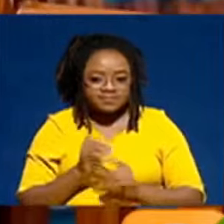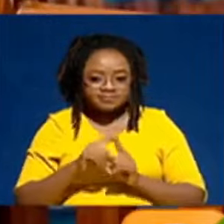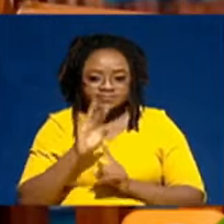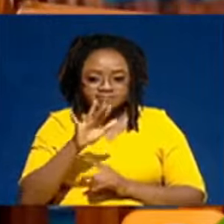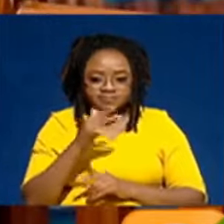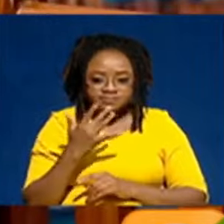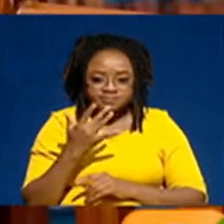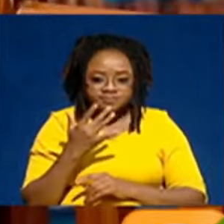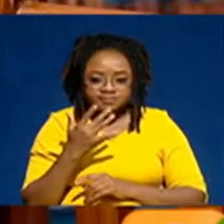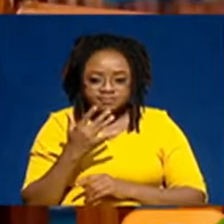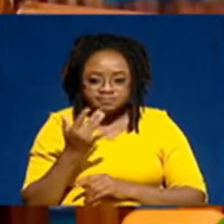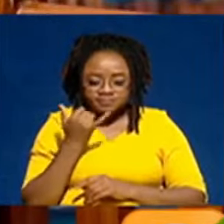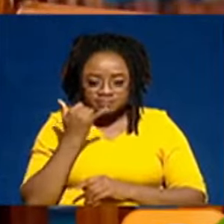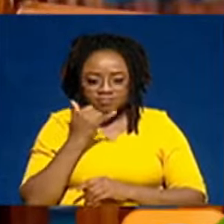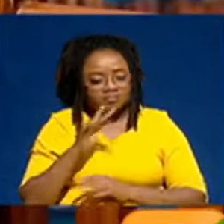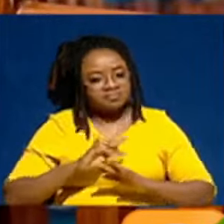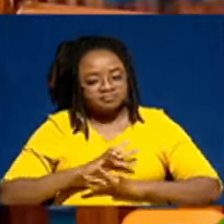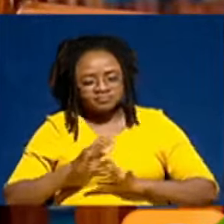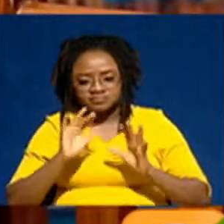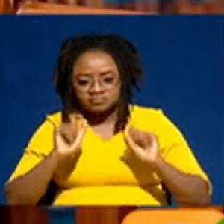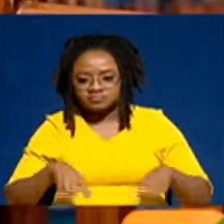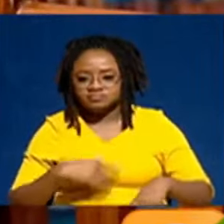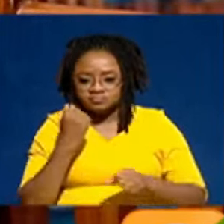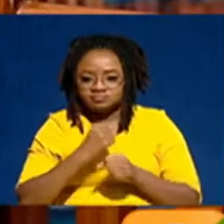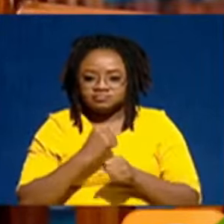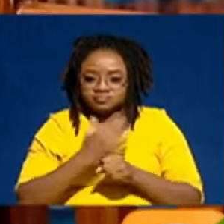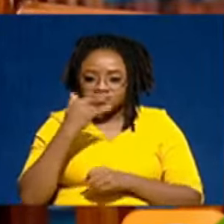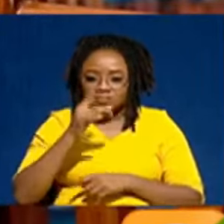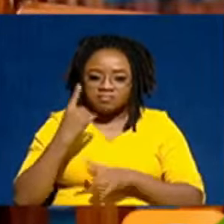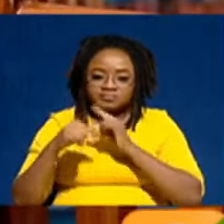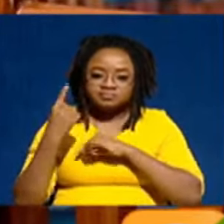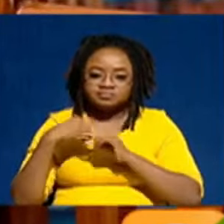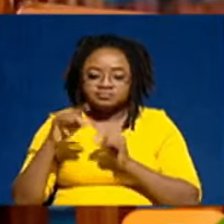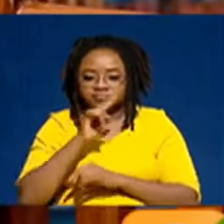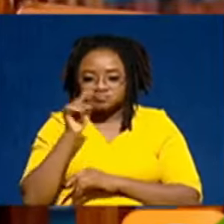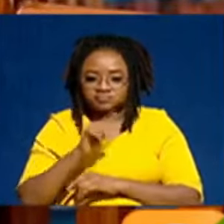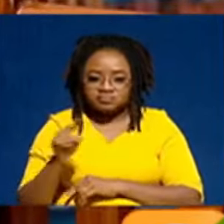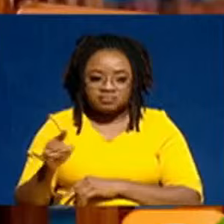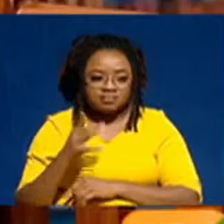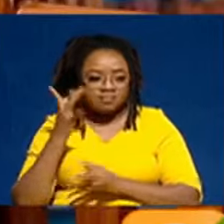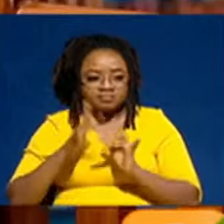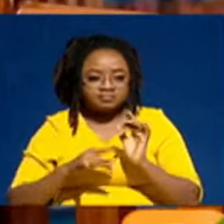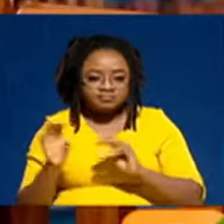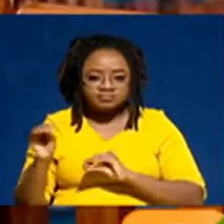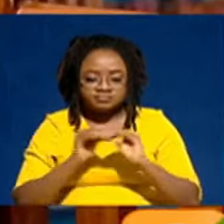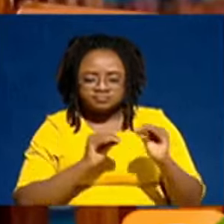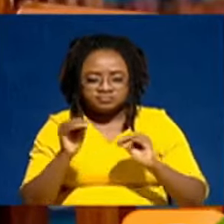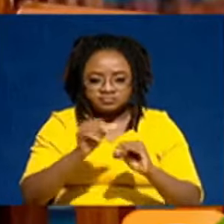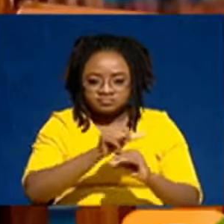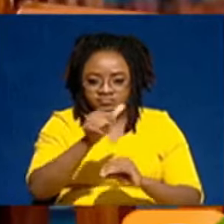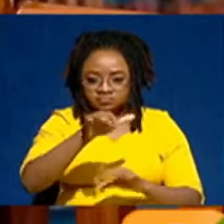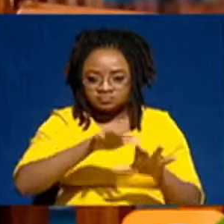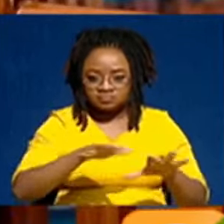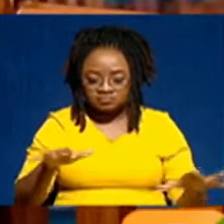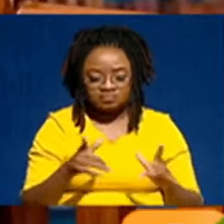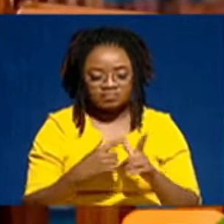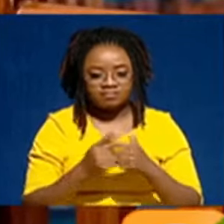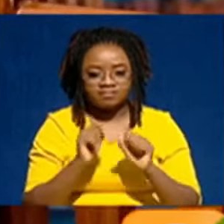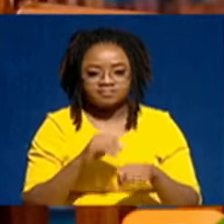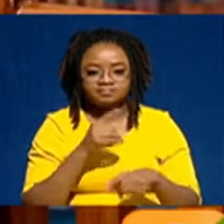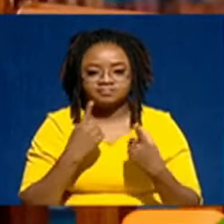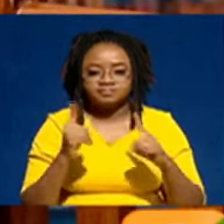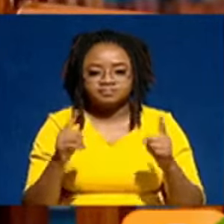is probably enough for work. Yeah. And so they don't necessarily need to live in an upmarket area to be able to earn a living. And so we need to